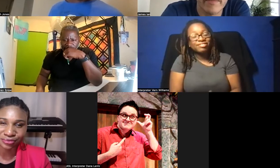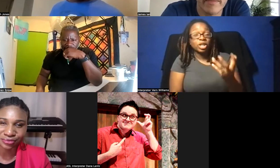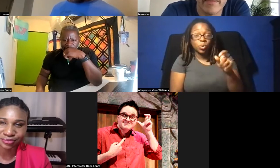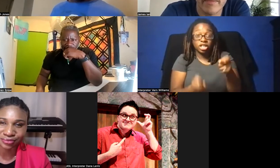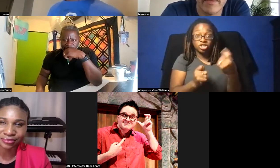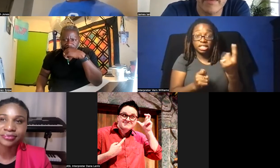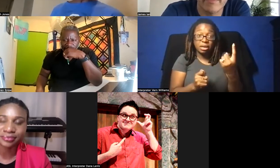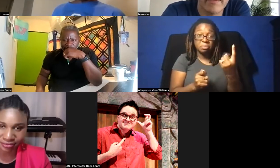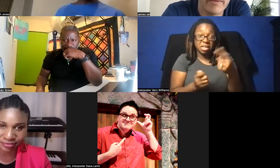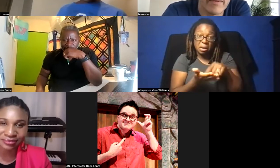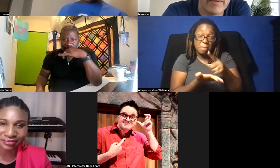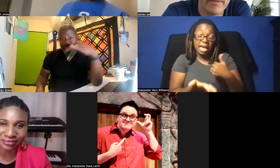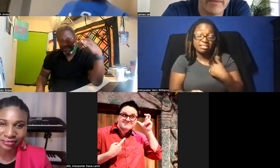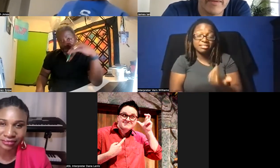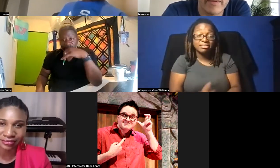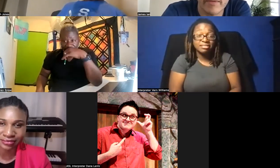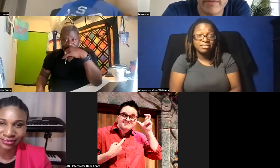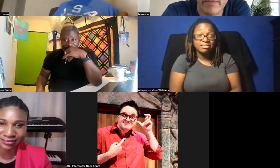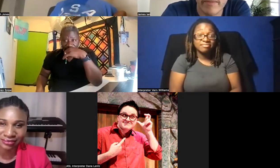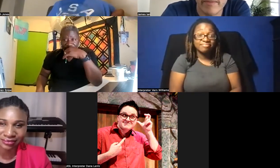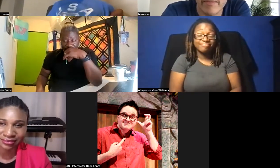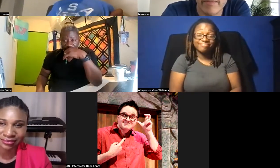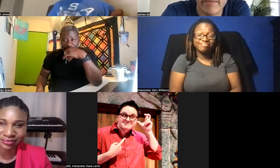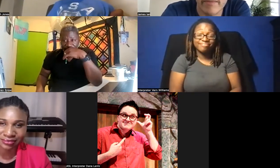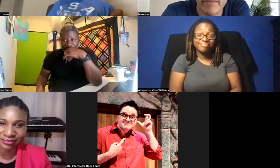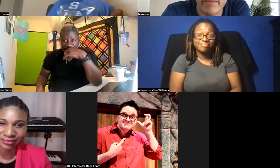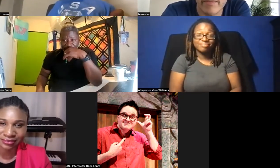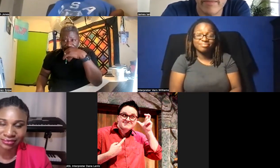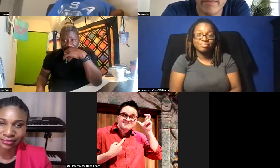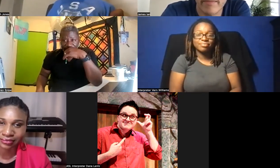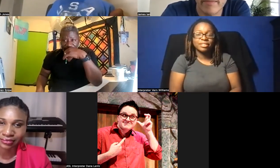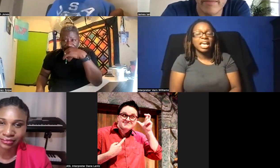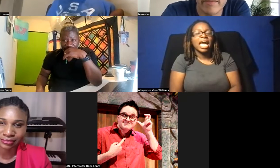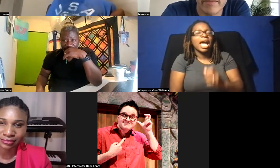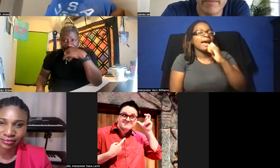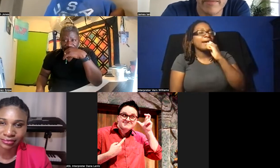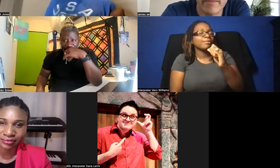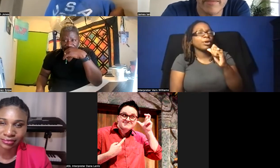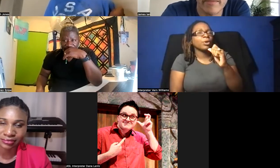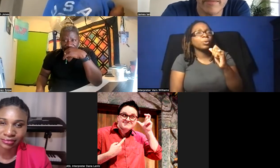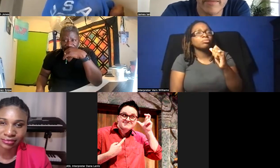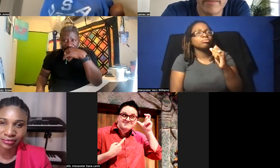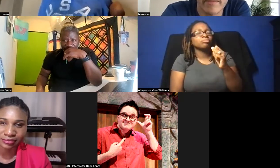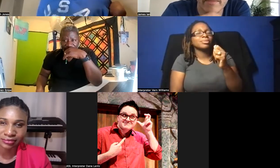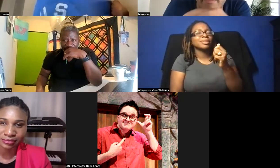pay us. Mhm. You know, and don't do it in a sense of